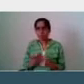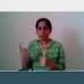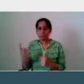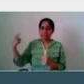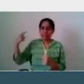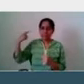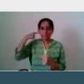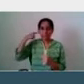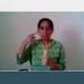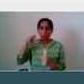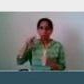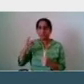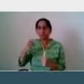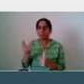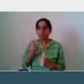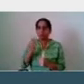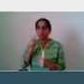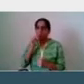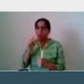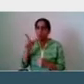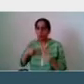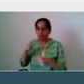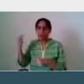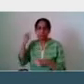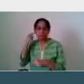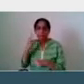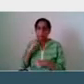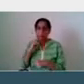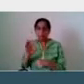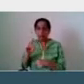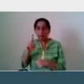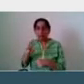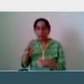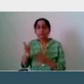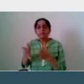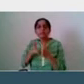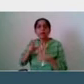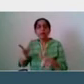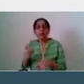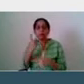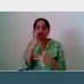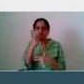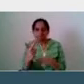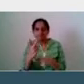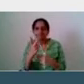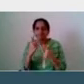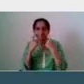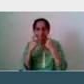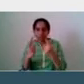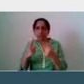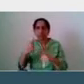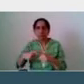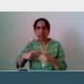but uh for sign language it is the science so vision and space uh and interestingly other special